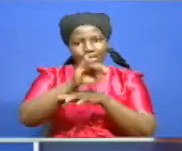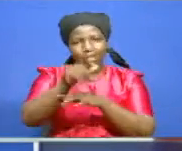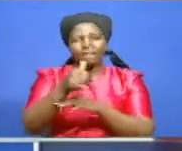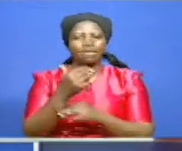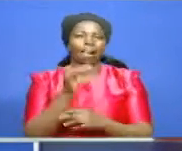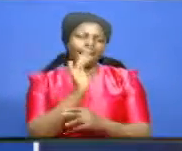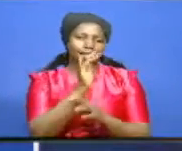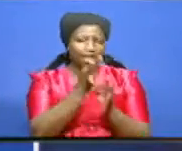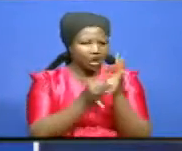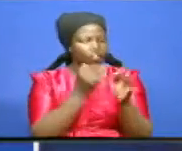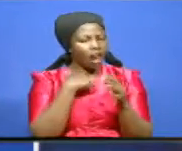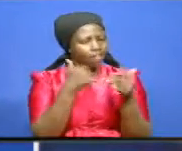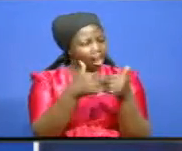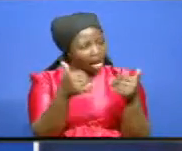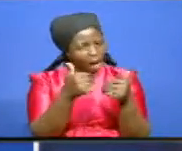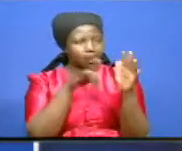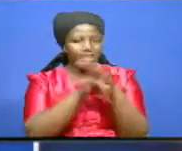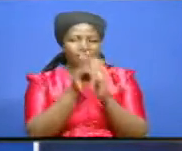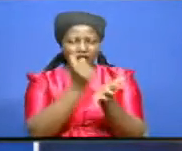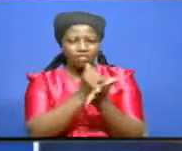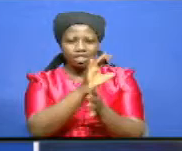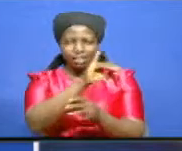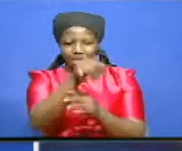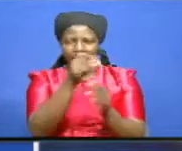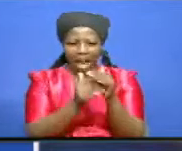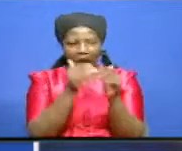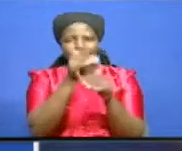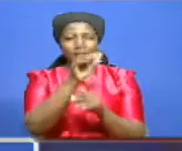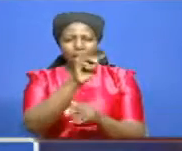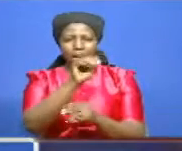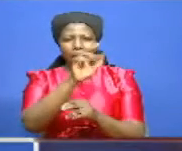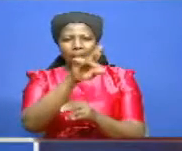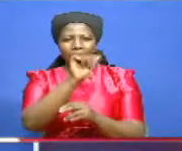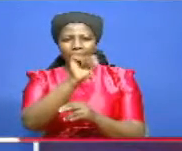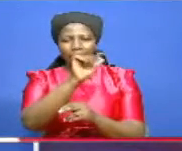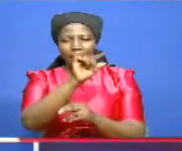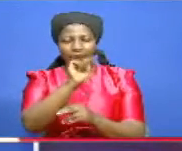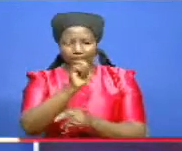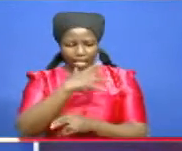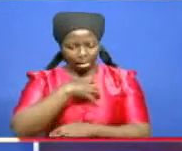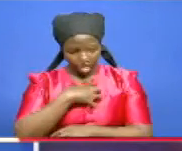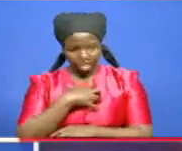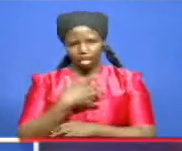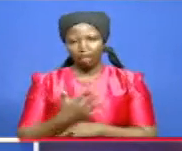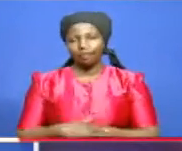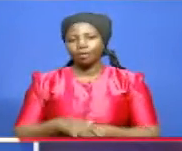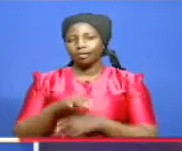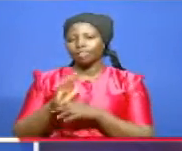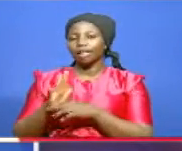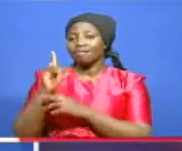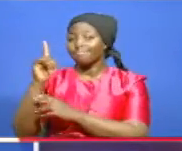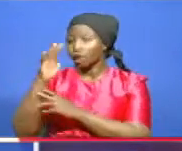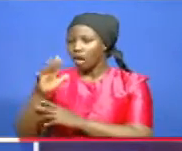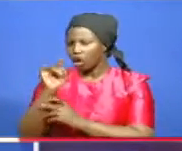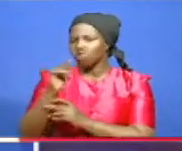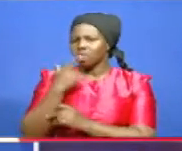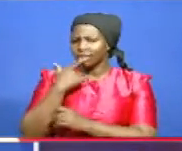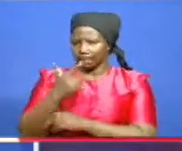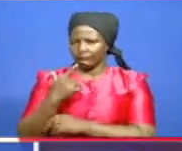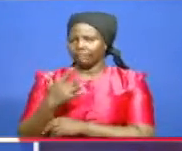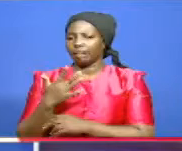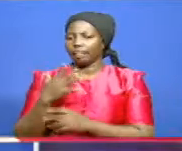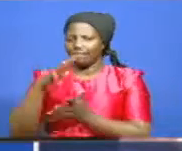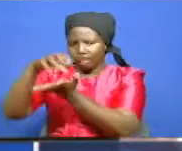vacuum in the office of the Chief Justice following David Maraga's retirement. Senior Counsel, did you say that